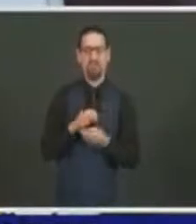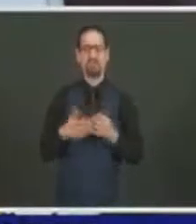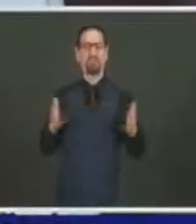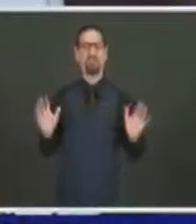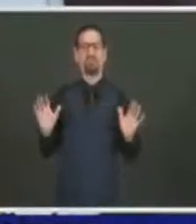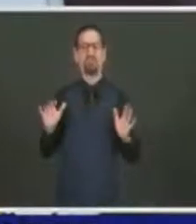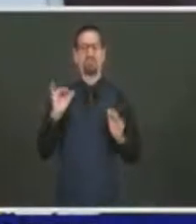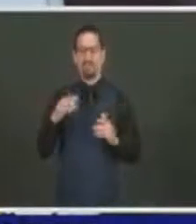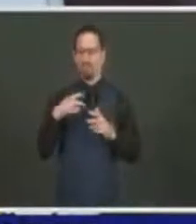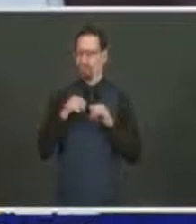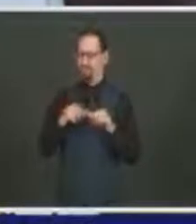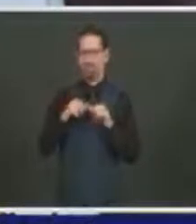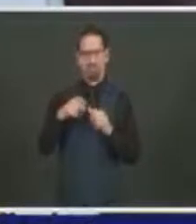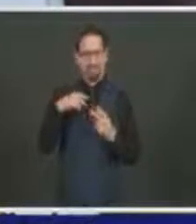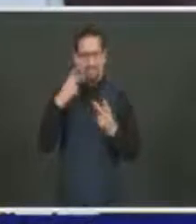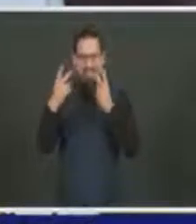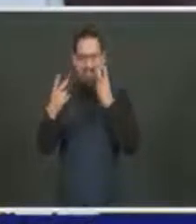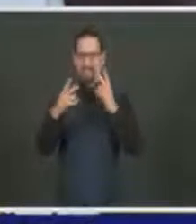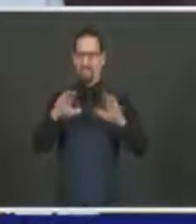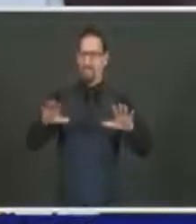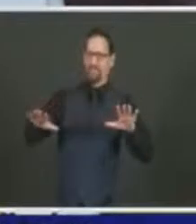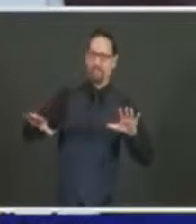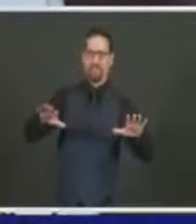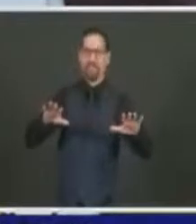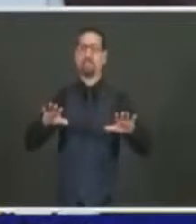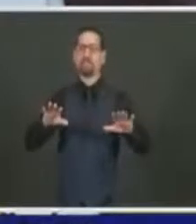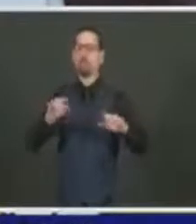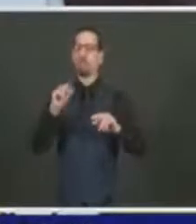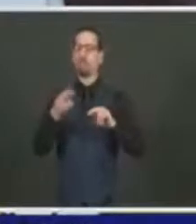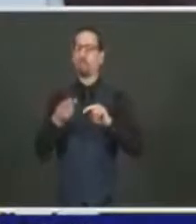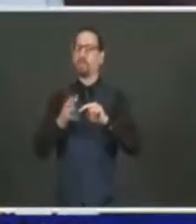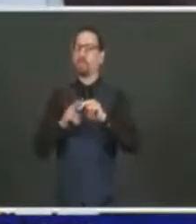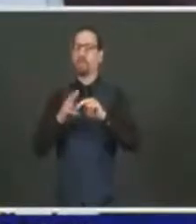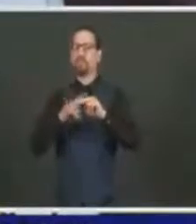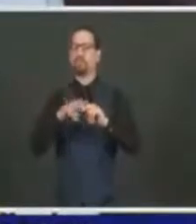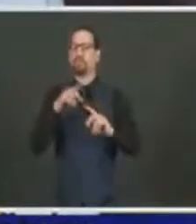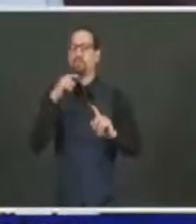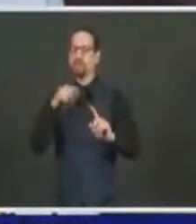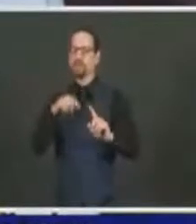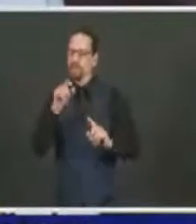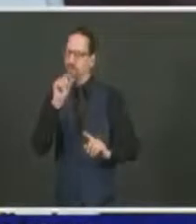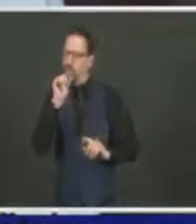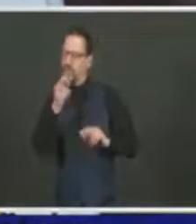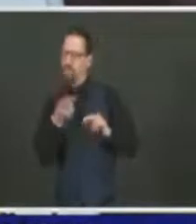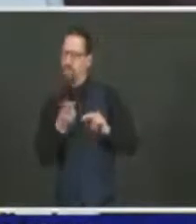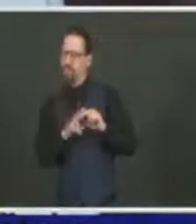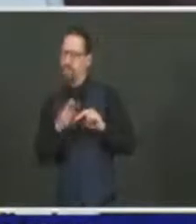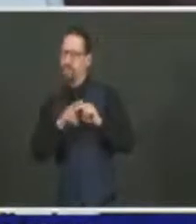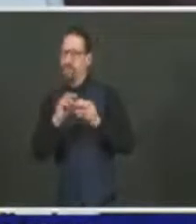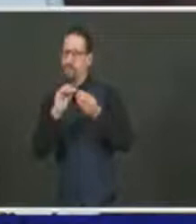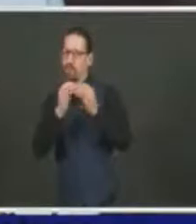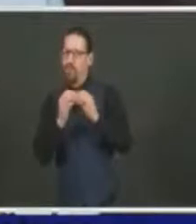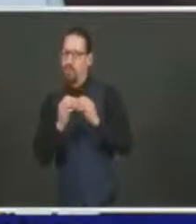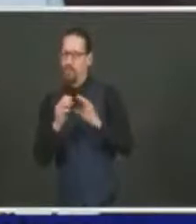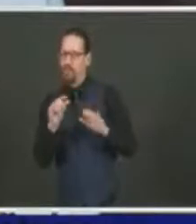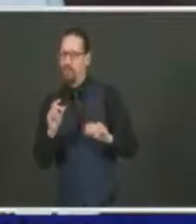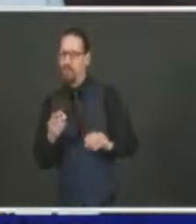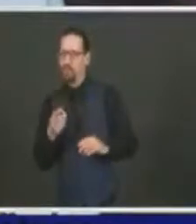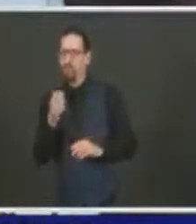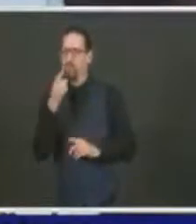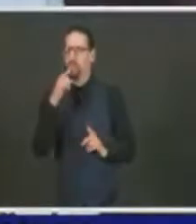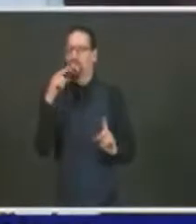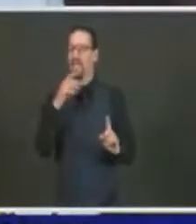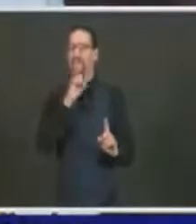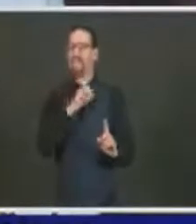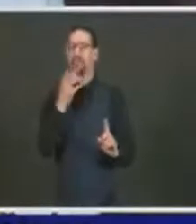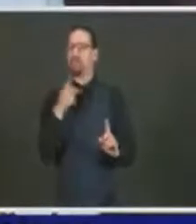some of the increases in Rhode Island based on the data that was shared among our